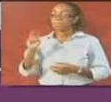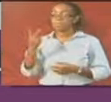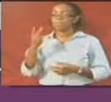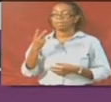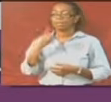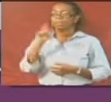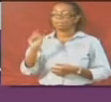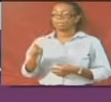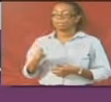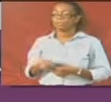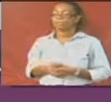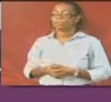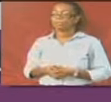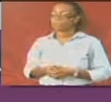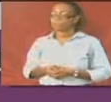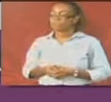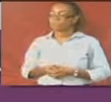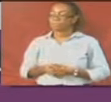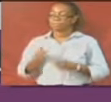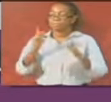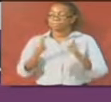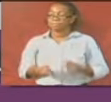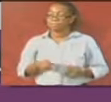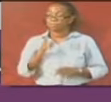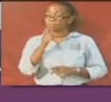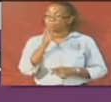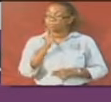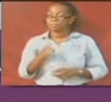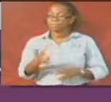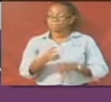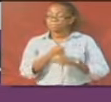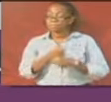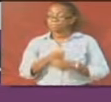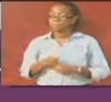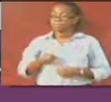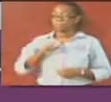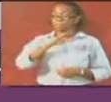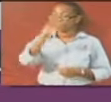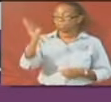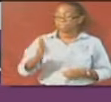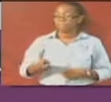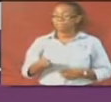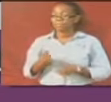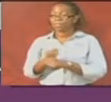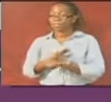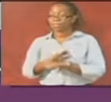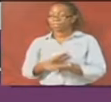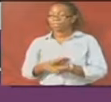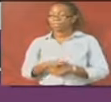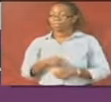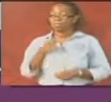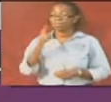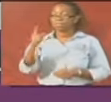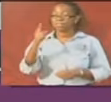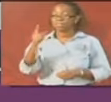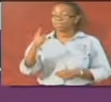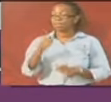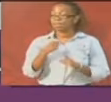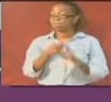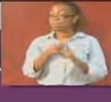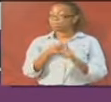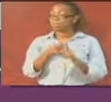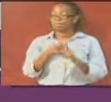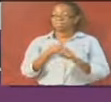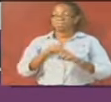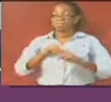case of the P1 strain, did that come from a random sample? And that those cases